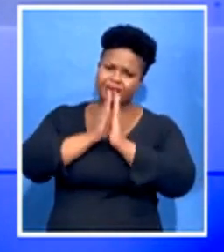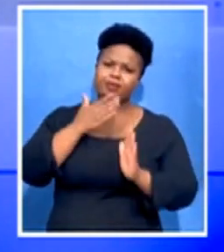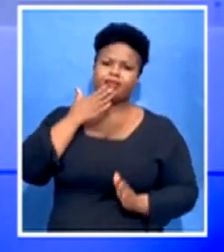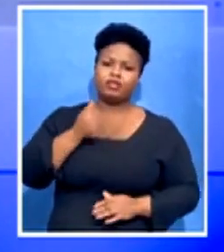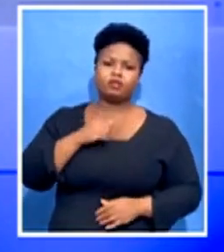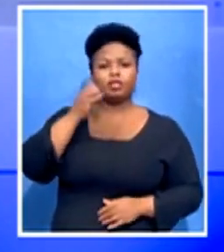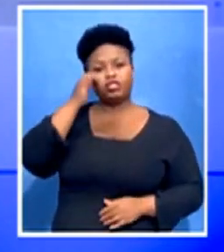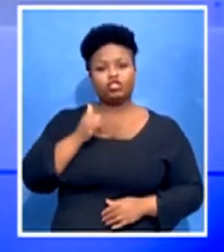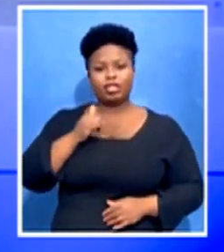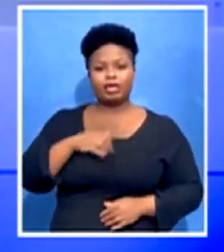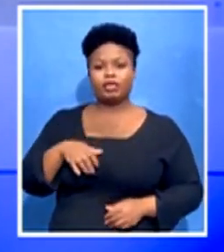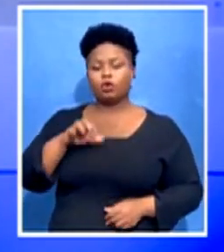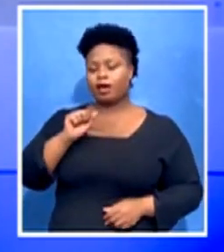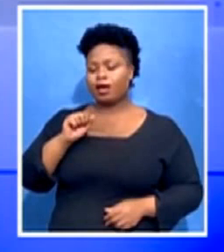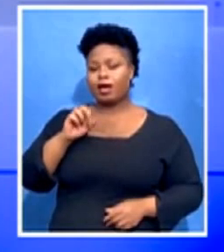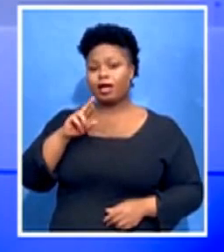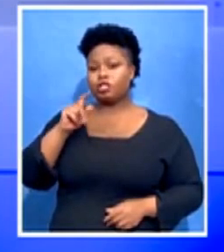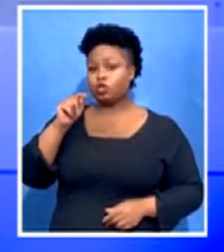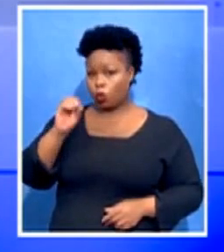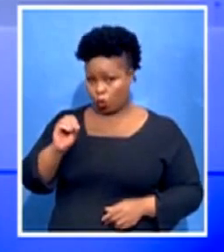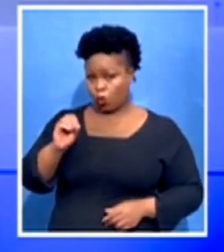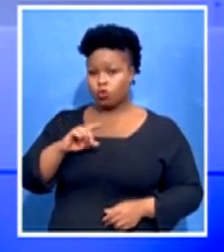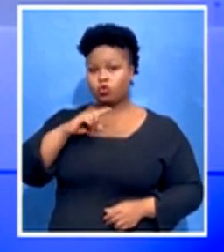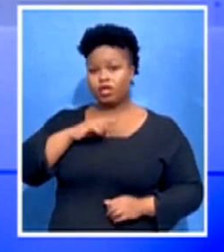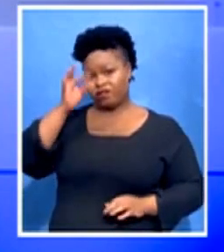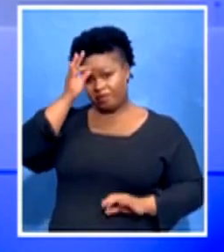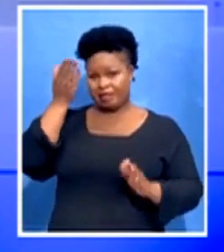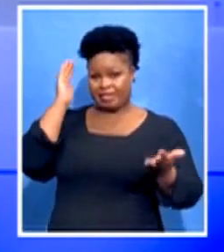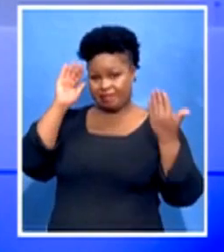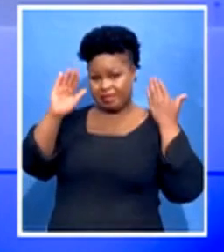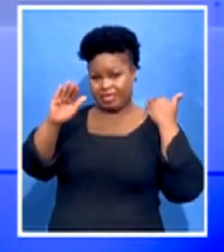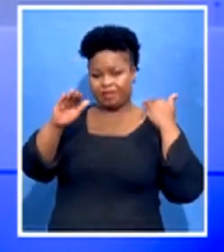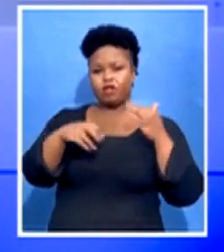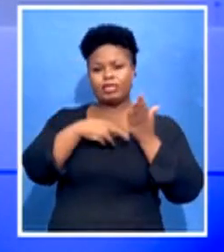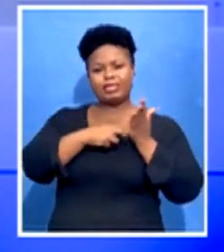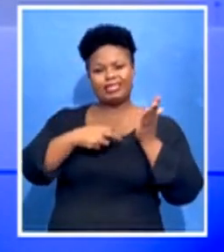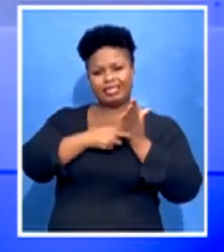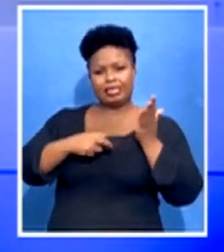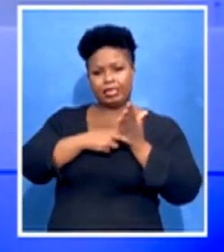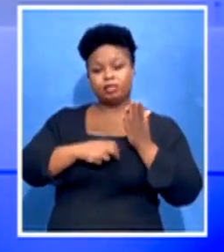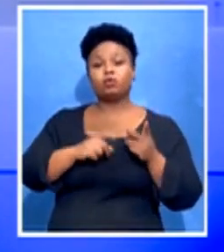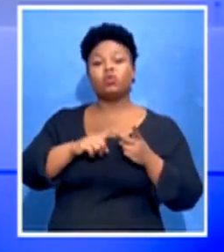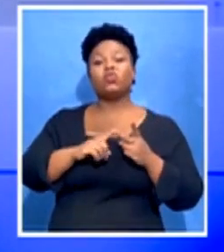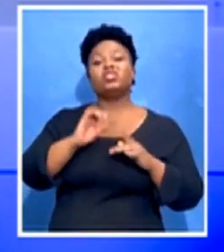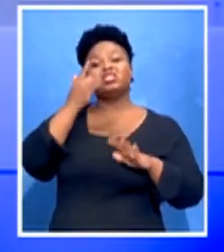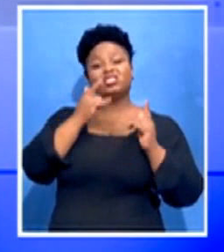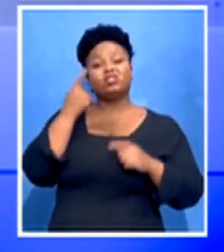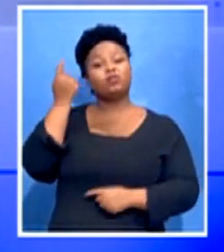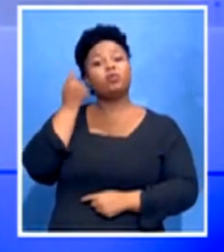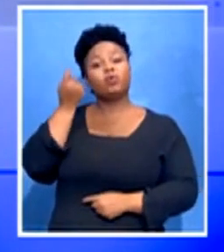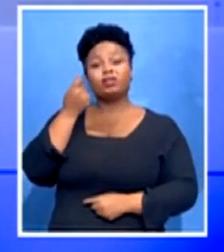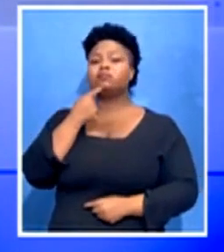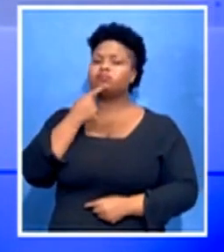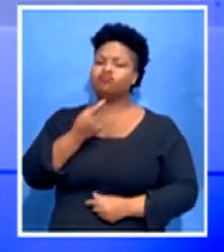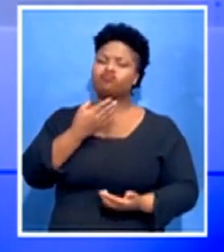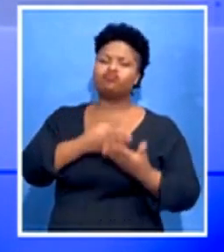Road Traffic Infringement Agency and the City of Polokwane say motorists can visit the AARTO mobile